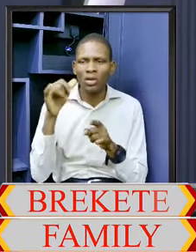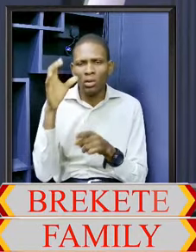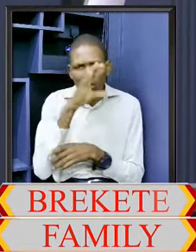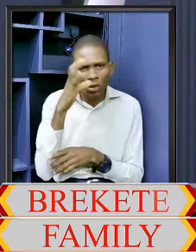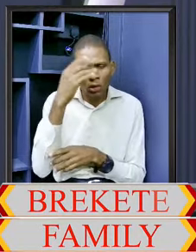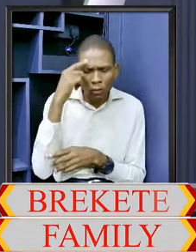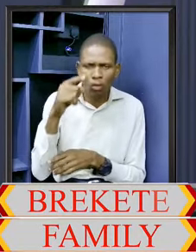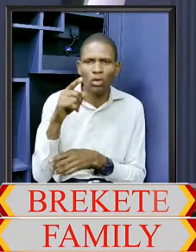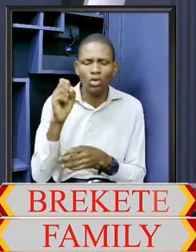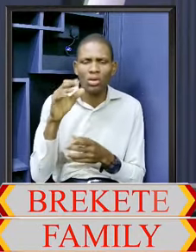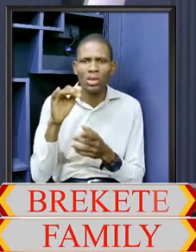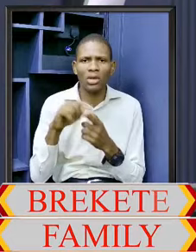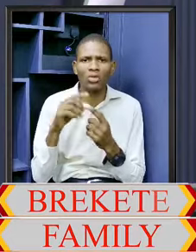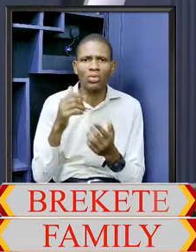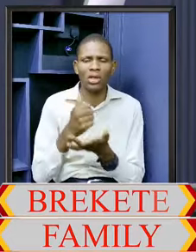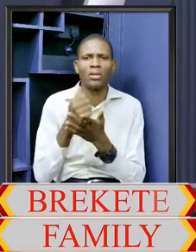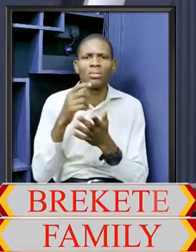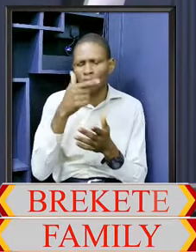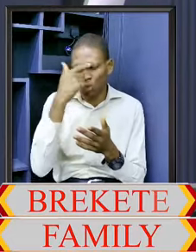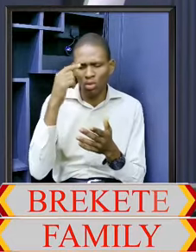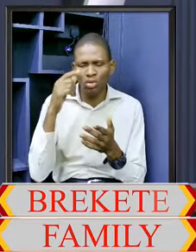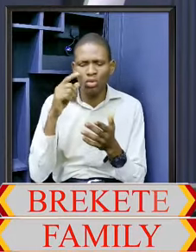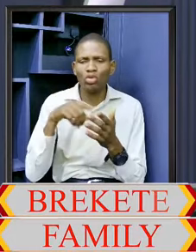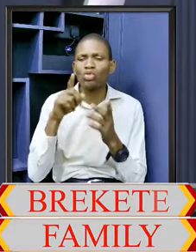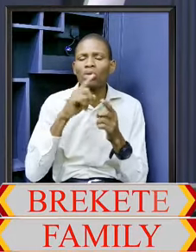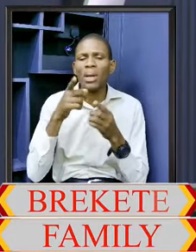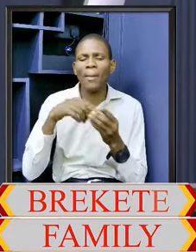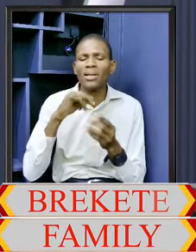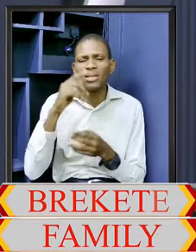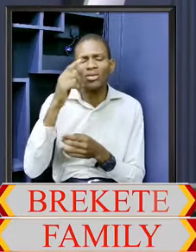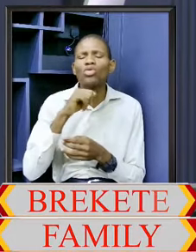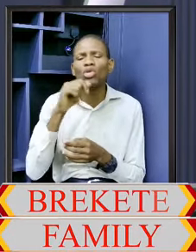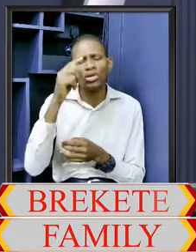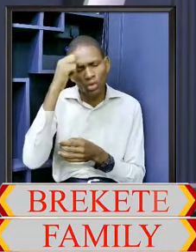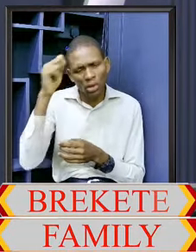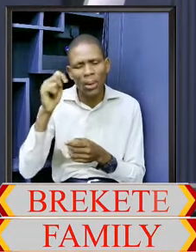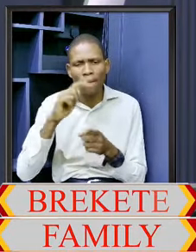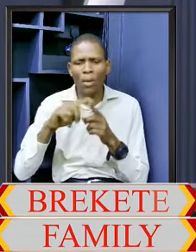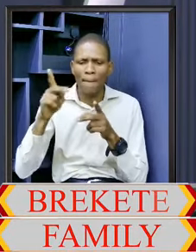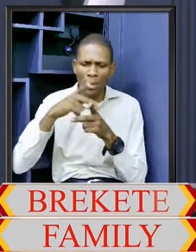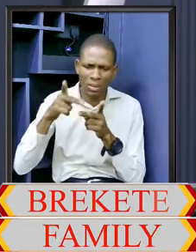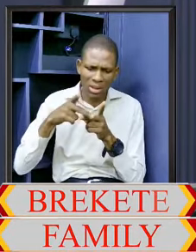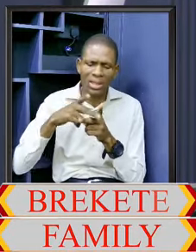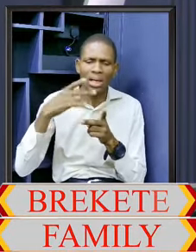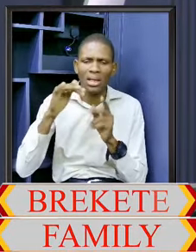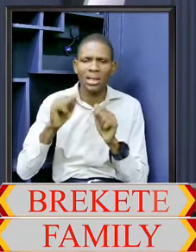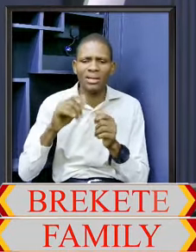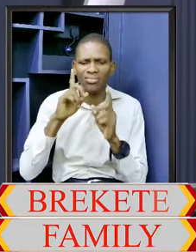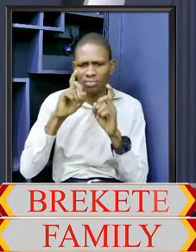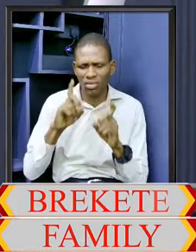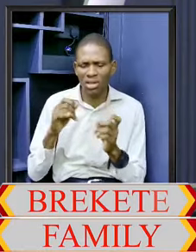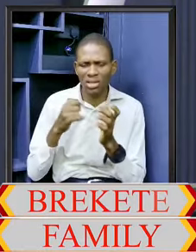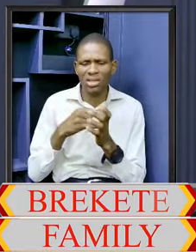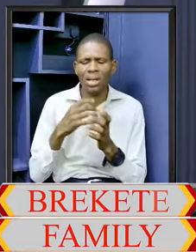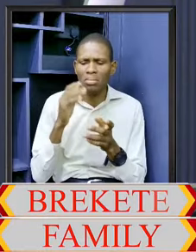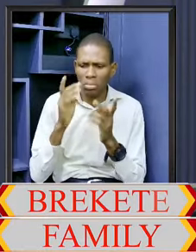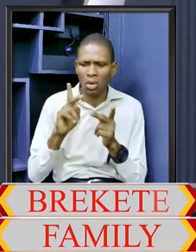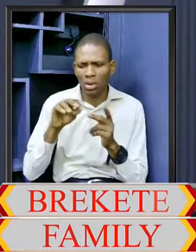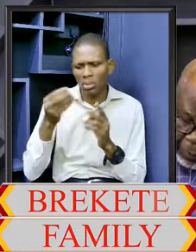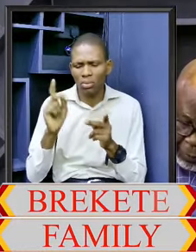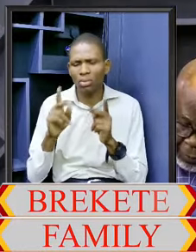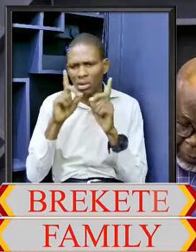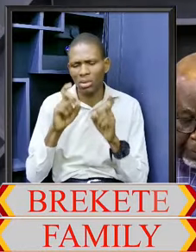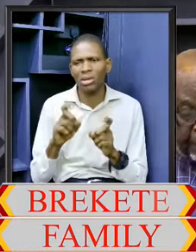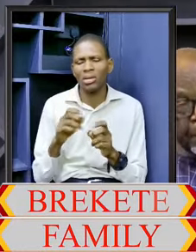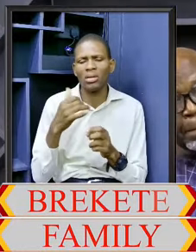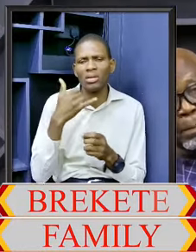because waiting you they talk about no be theory. Now no, something practical. Will be say they fit. Test and experiment. Yes. And people don't experiment. Yes,